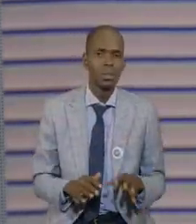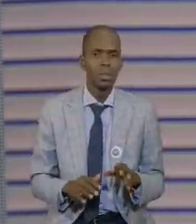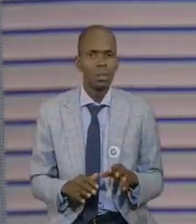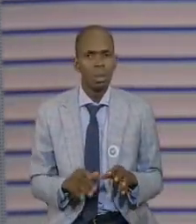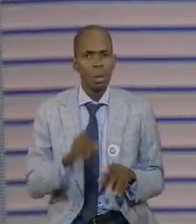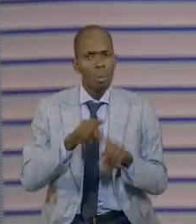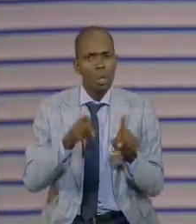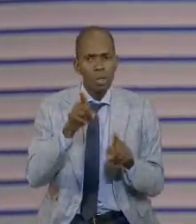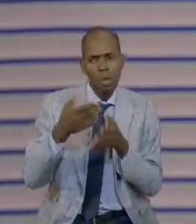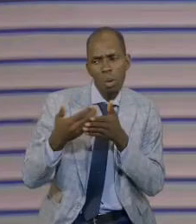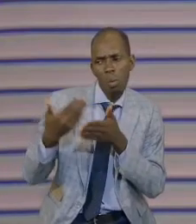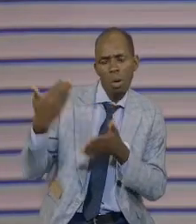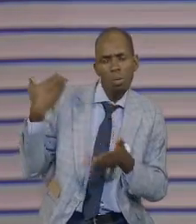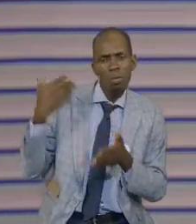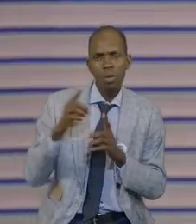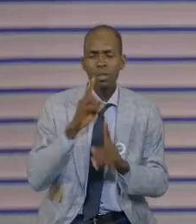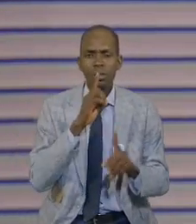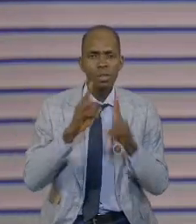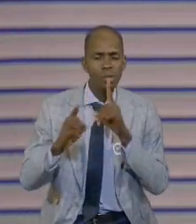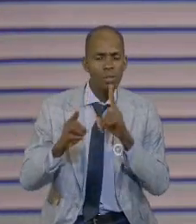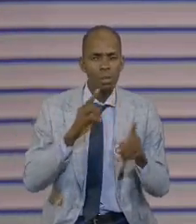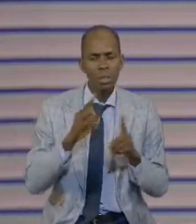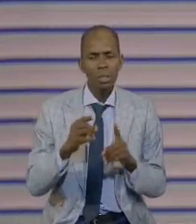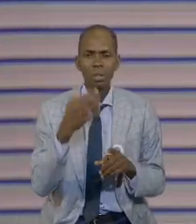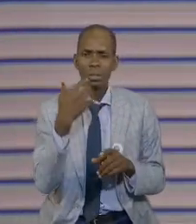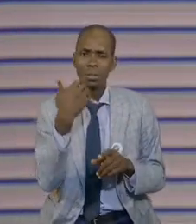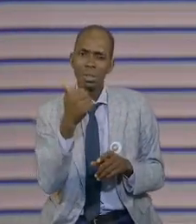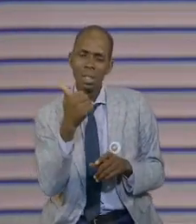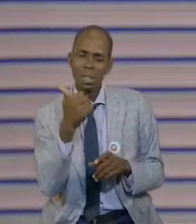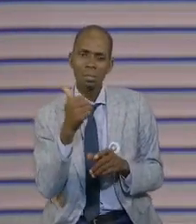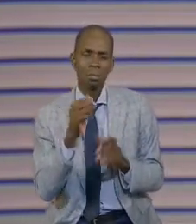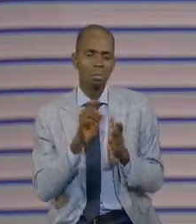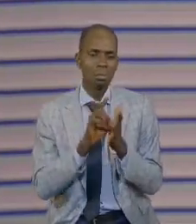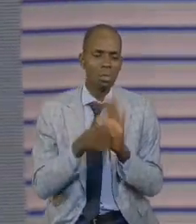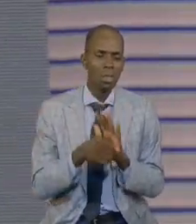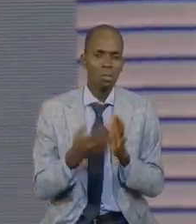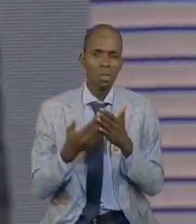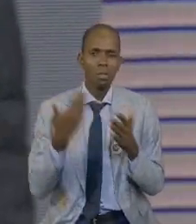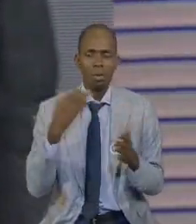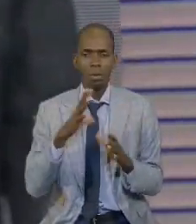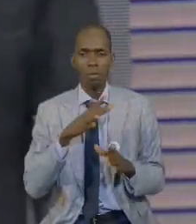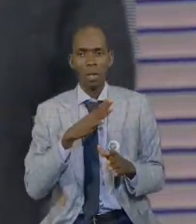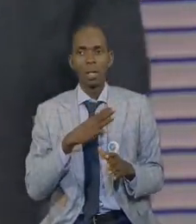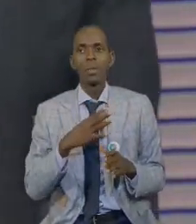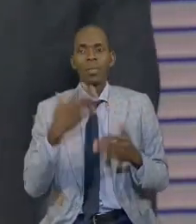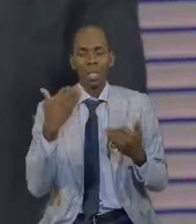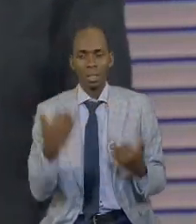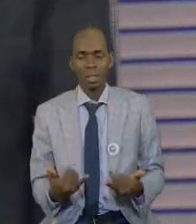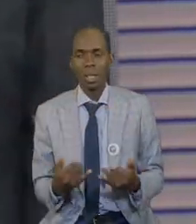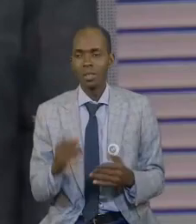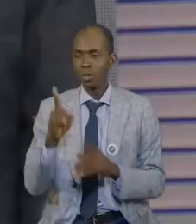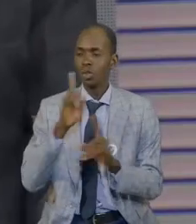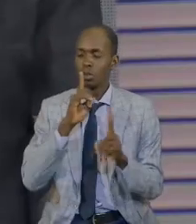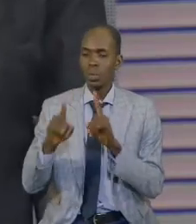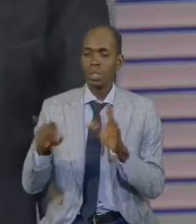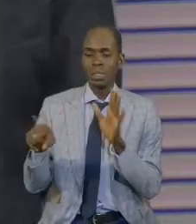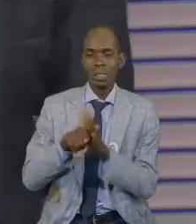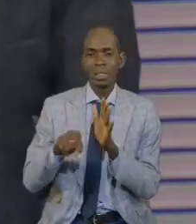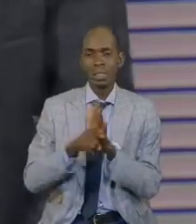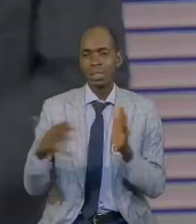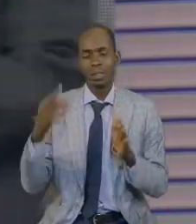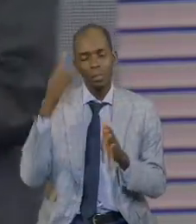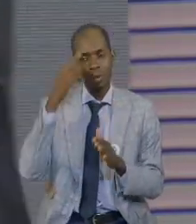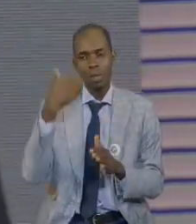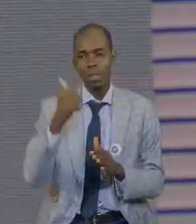you speak now for one hour for 10 hours the council Library speaking in tongue you have done for 15